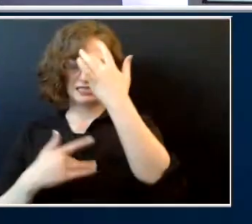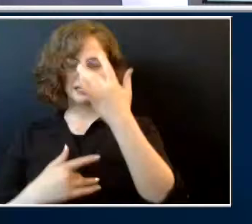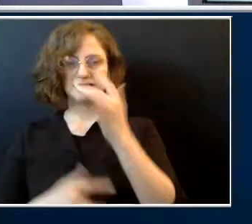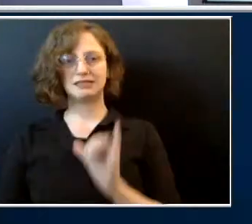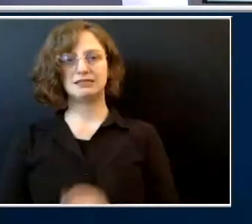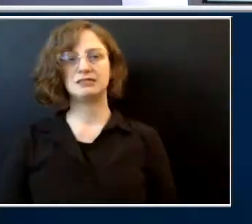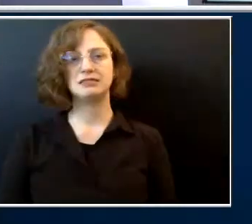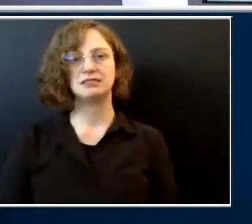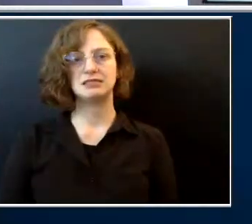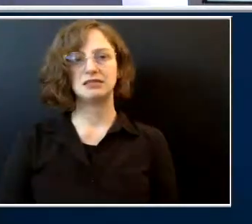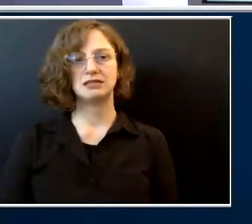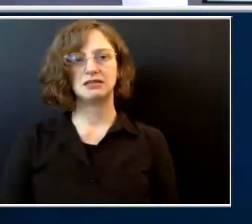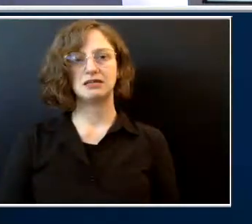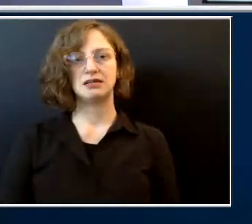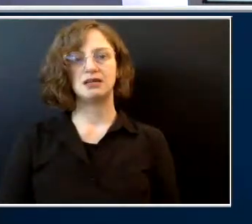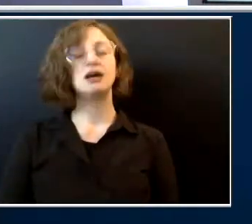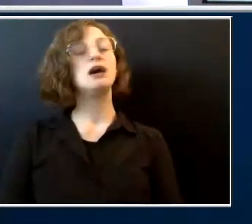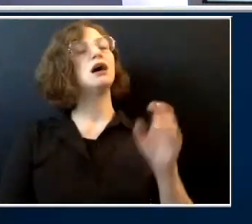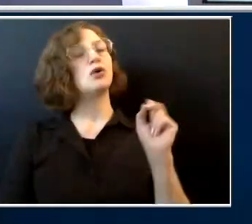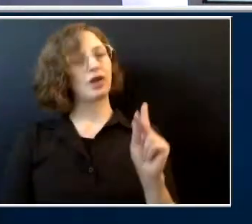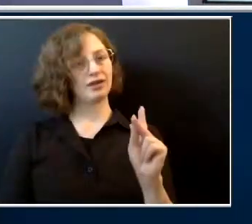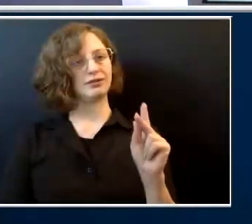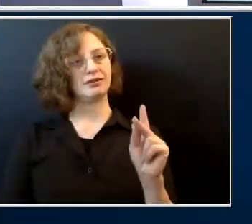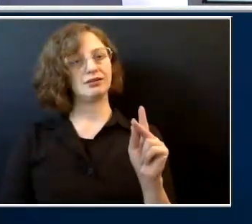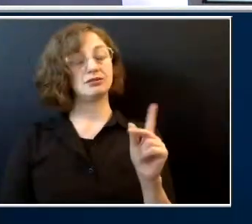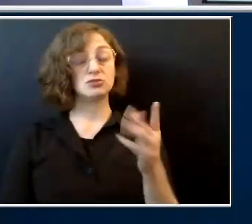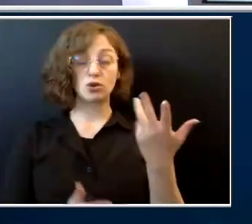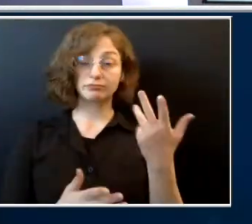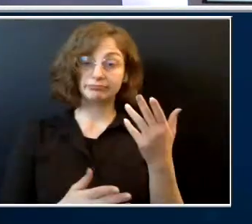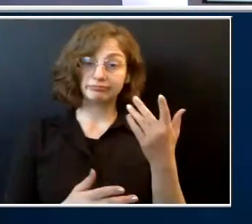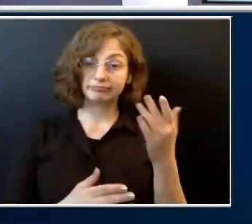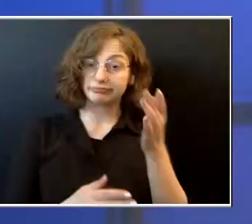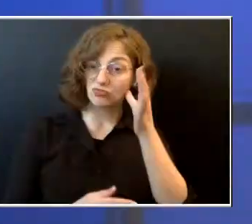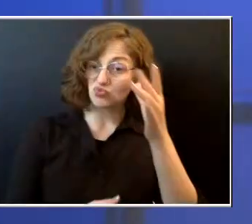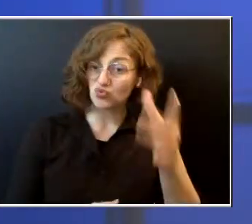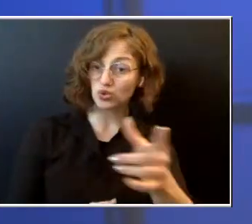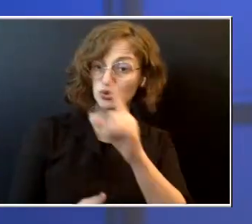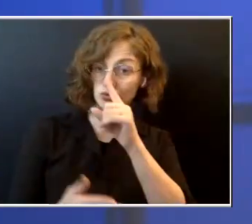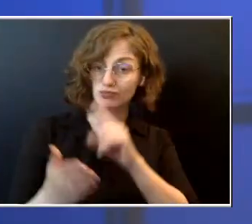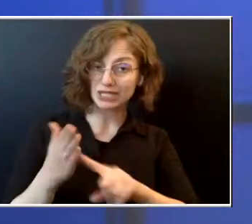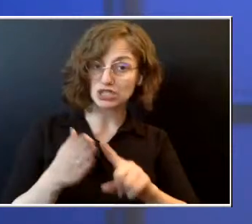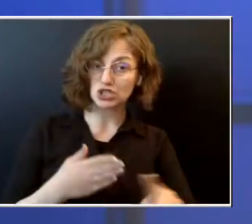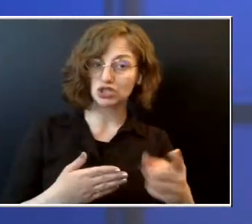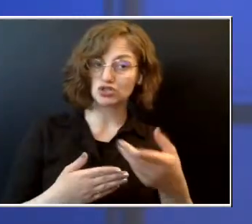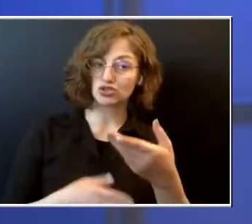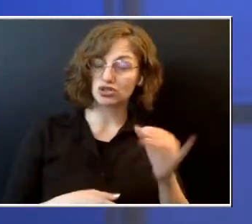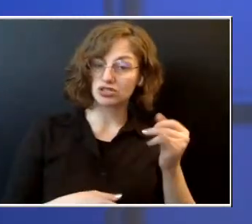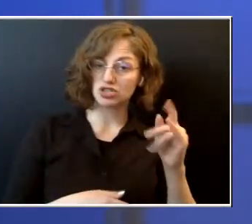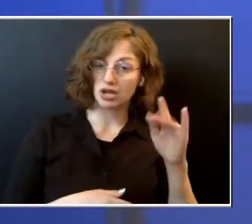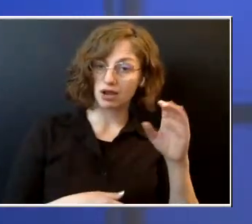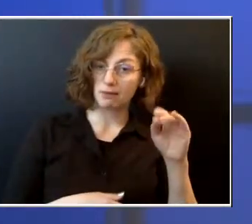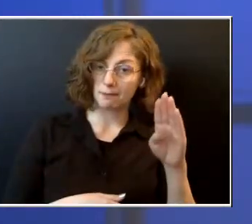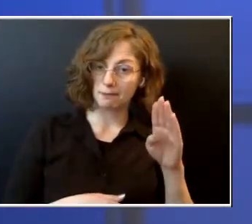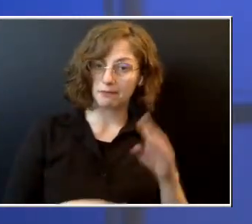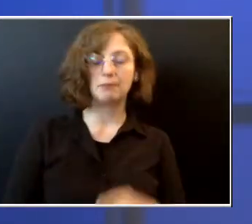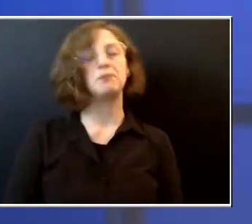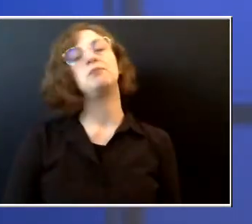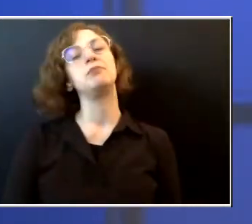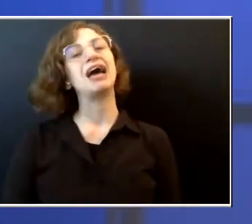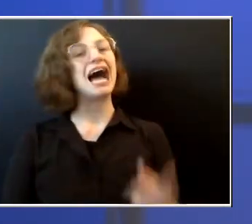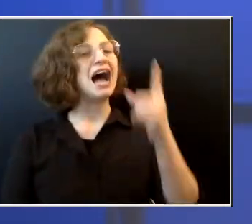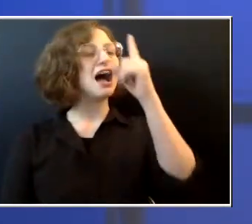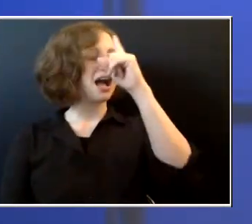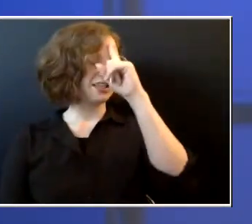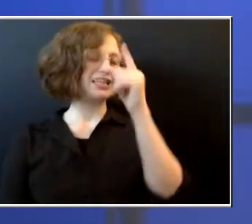Okay, so Dr. Sosnoff, future research. I think where we're going to grow, I think it's a couple of things. I think we're going to take advantage